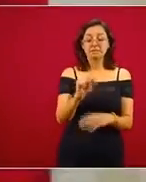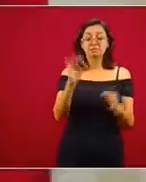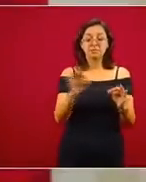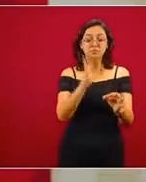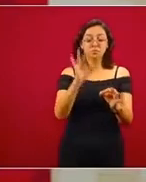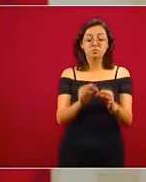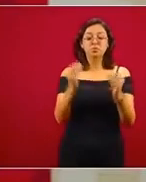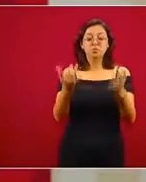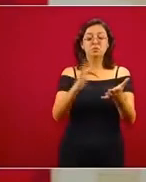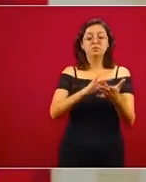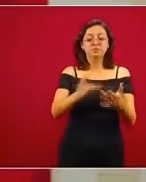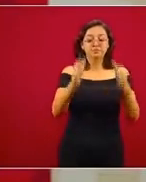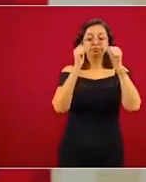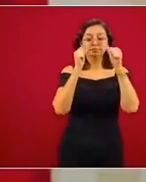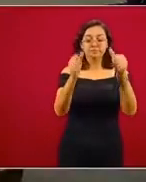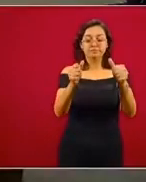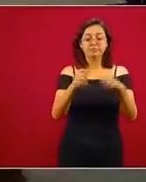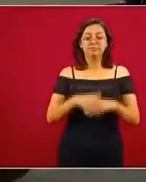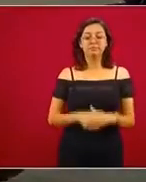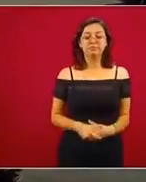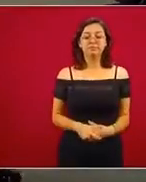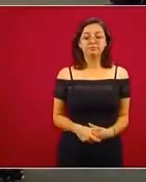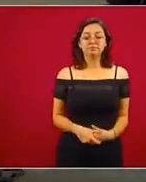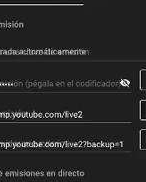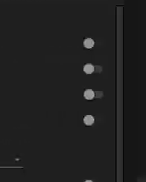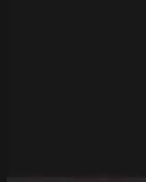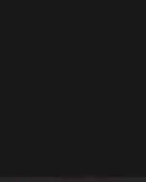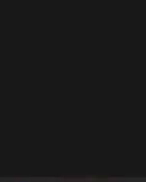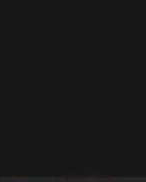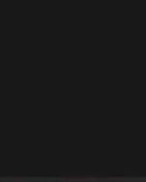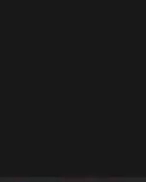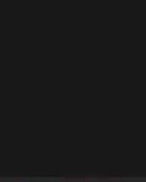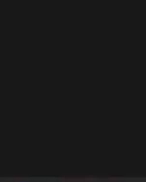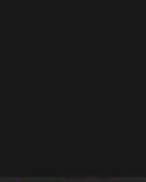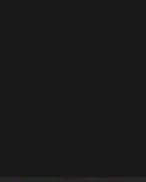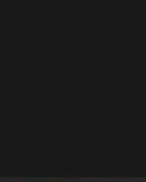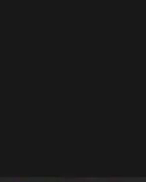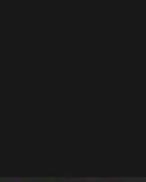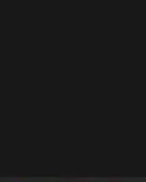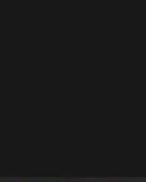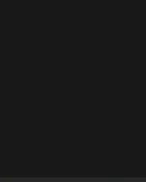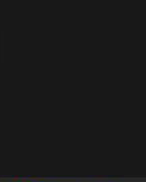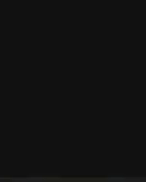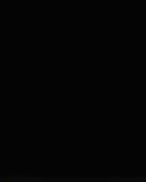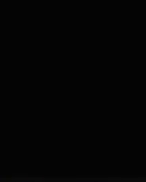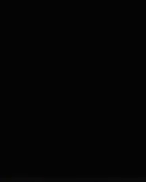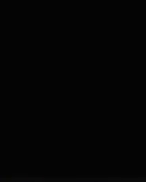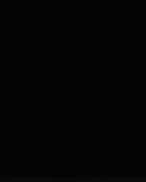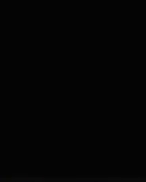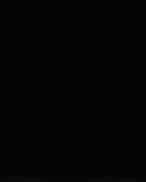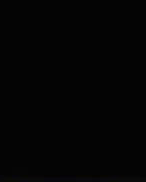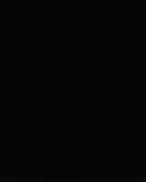Thank you so much, Pablo. I think we're there. It's 3 o'clock on the dot. Thank you so much for paying attention. Thank you.